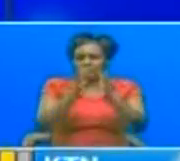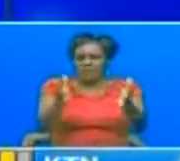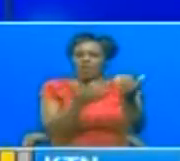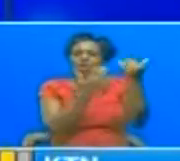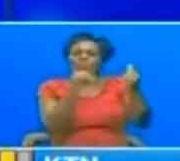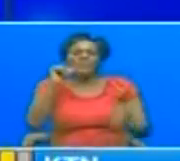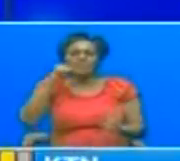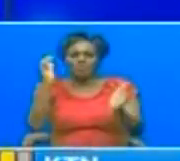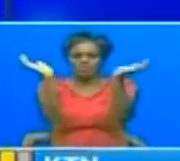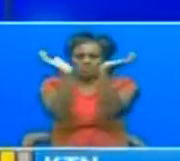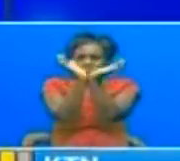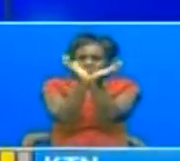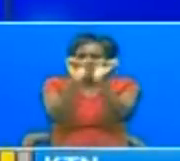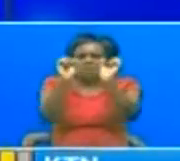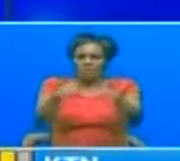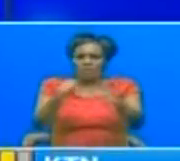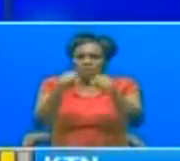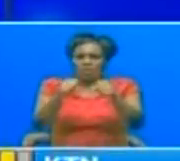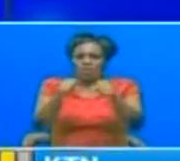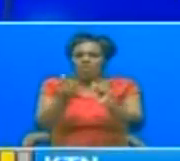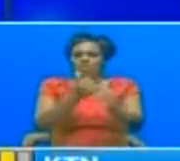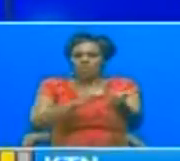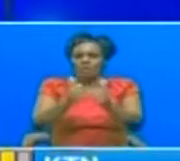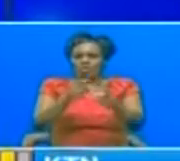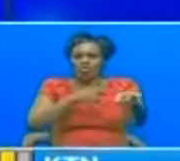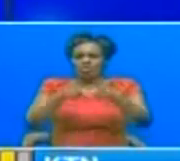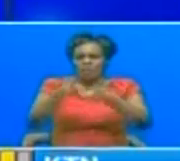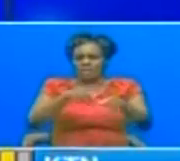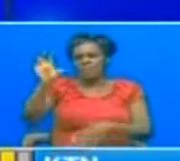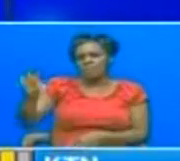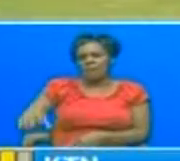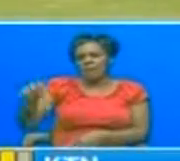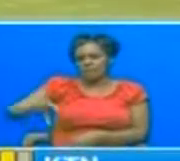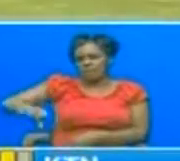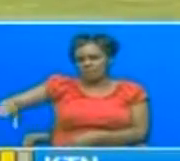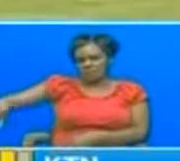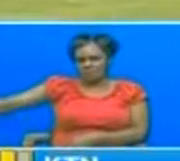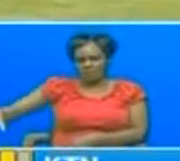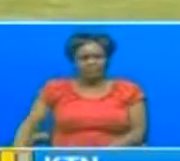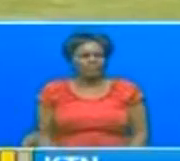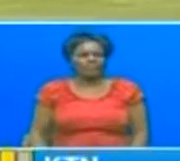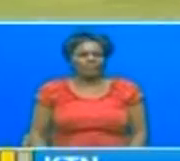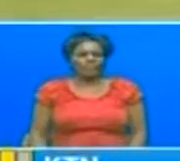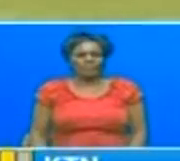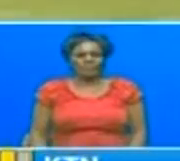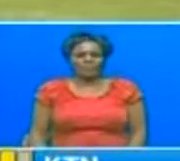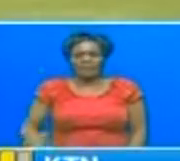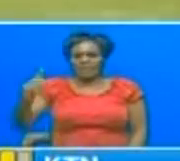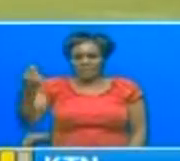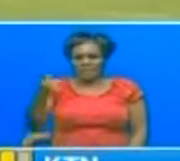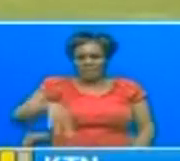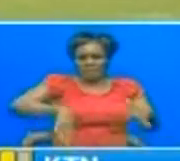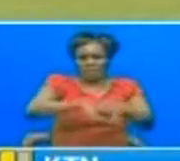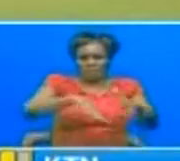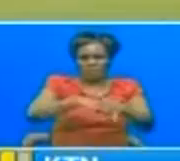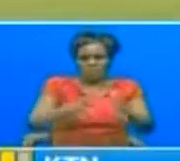new stadium will be able to market the county through sports tourism. The scramble for a piece of the Kenyan Premier League has